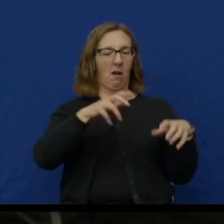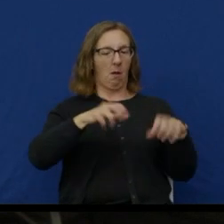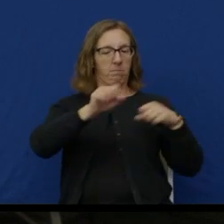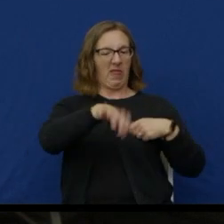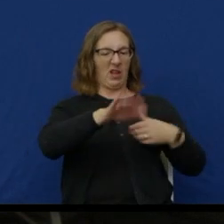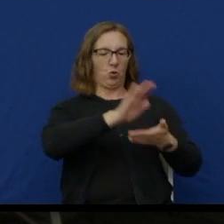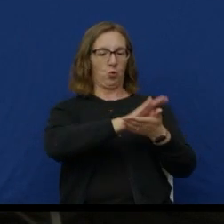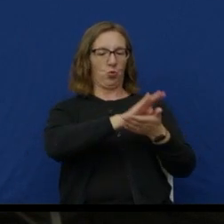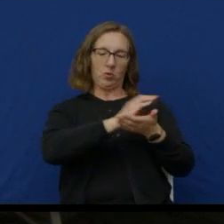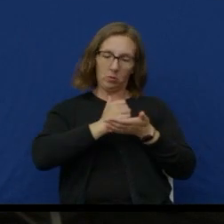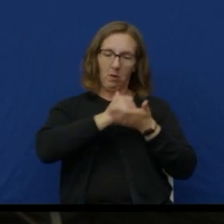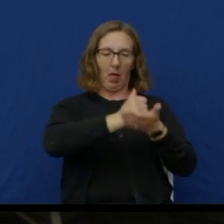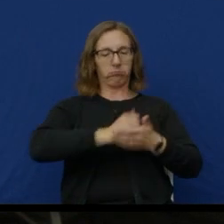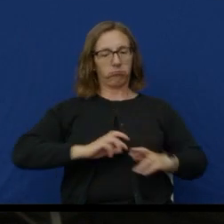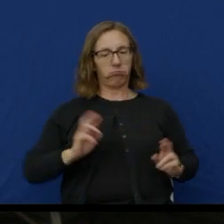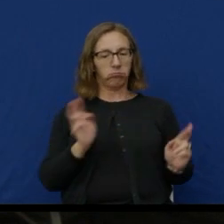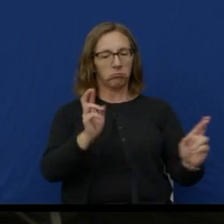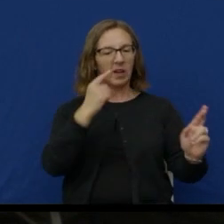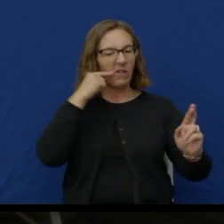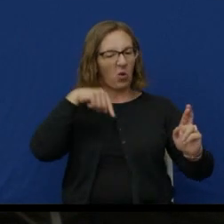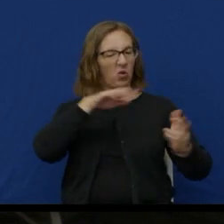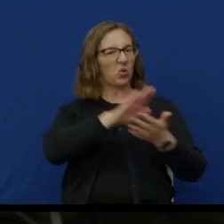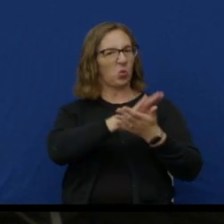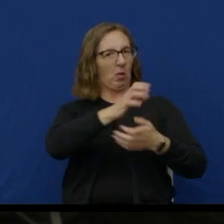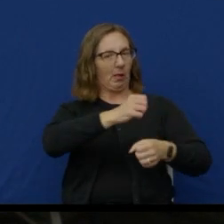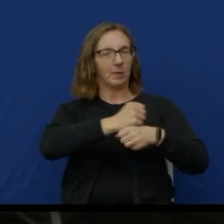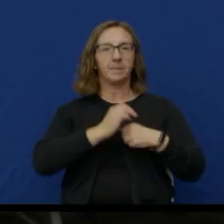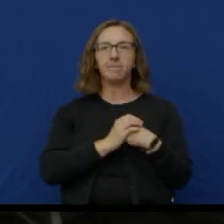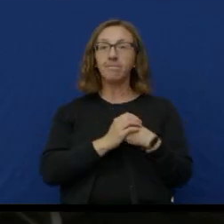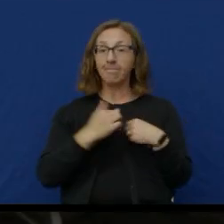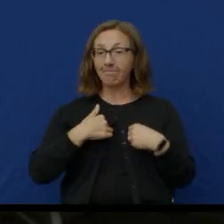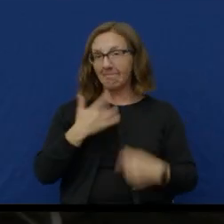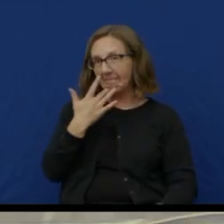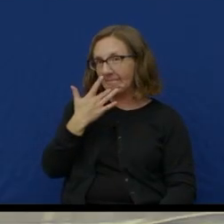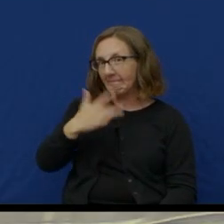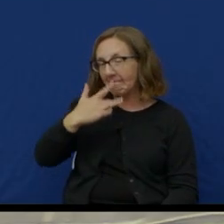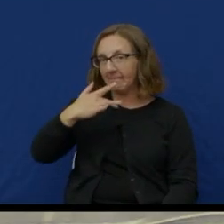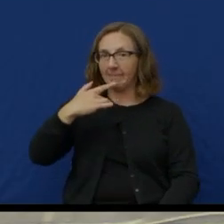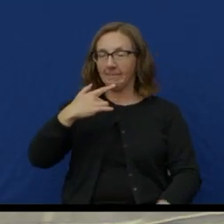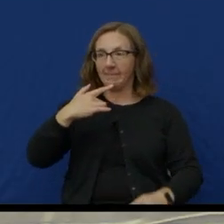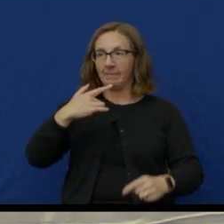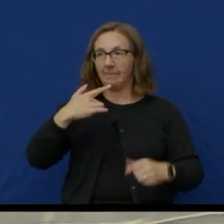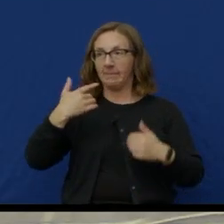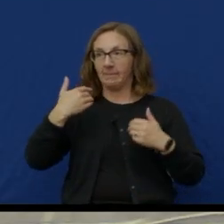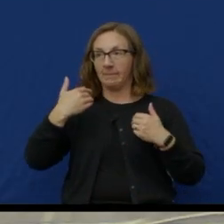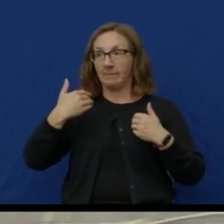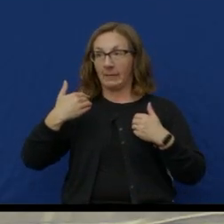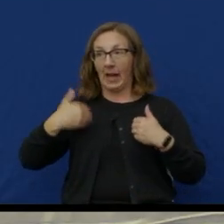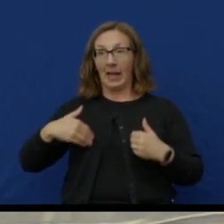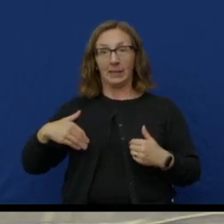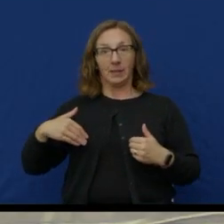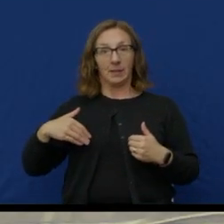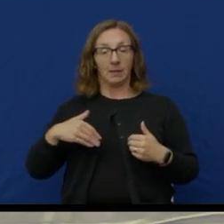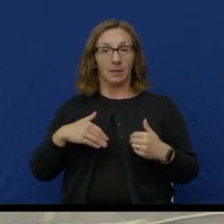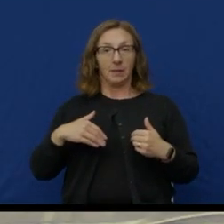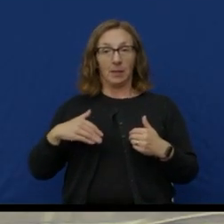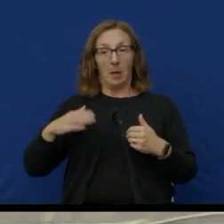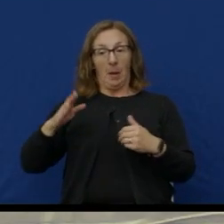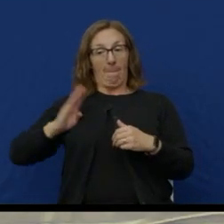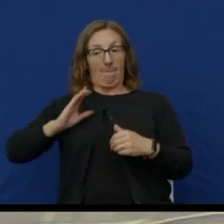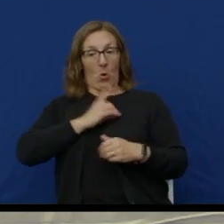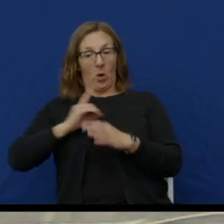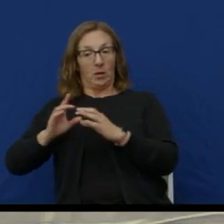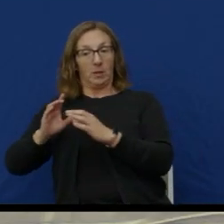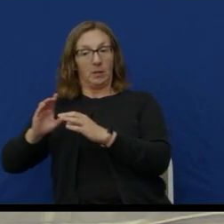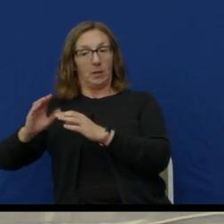to help them get ready for the school year. So I had the good fortune, not only as a church member, but as a board member, to